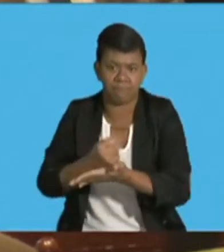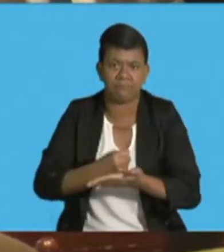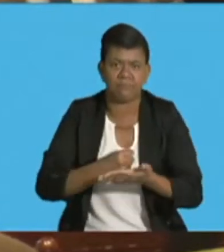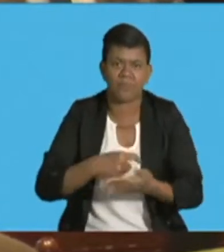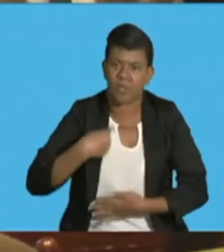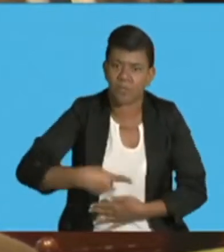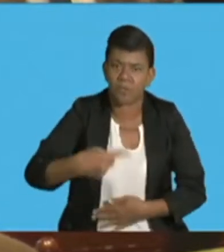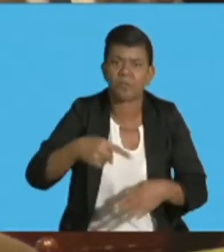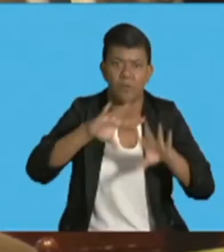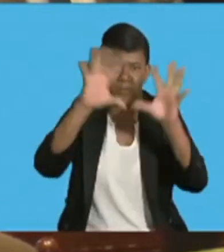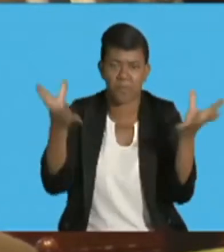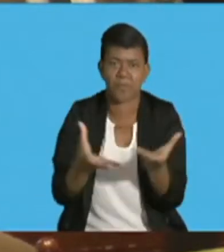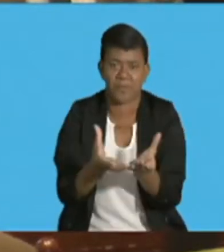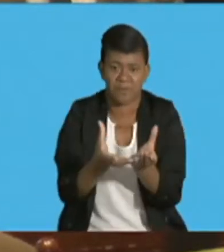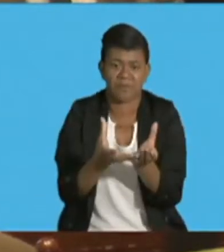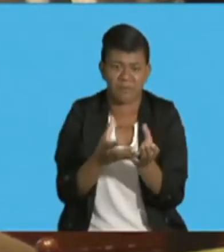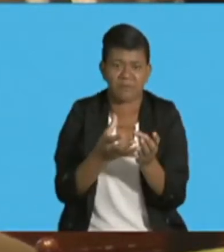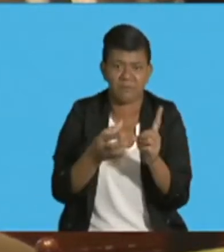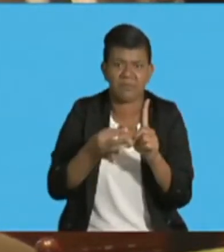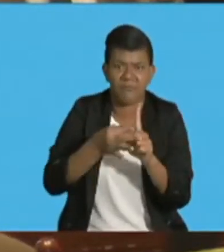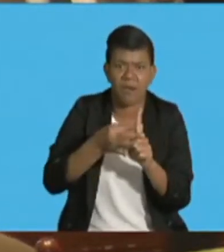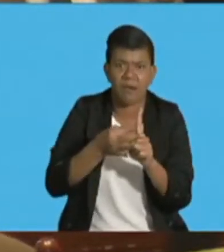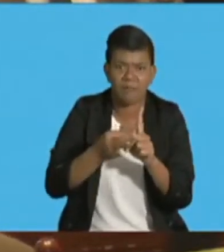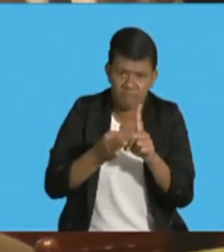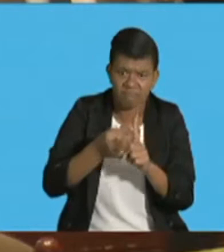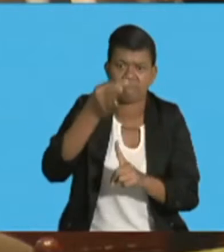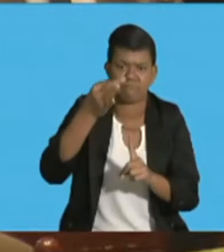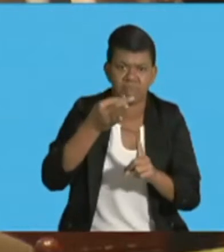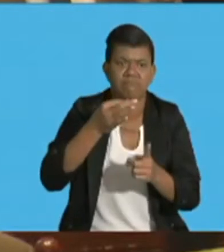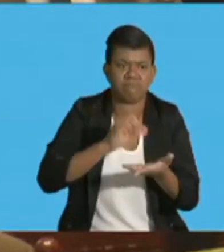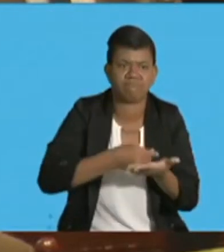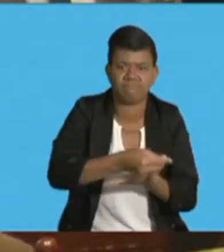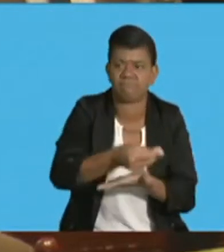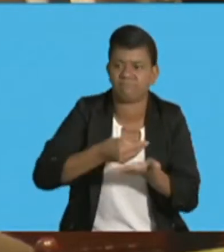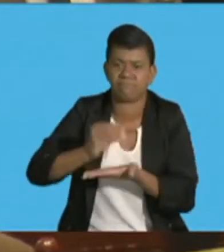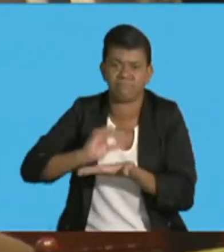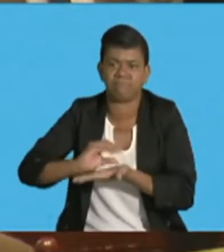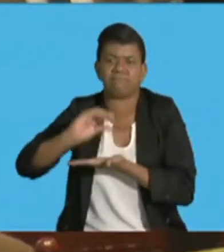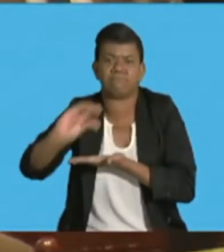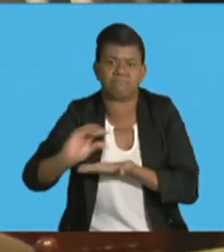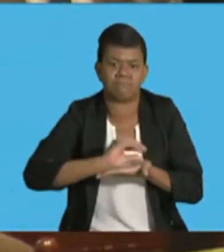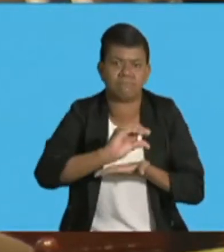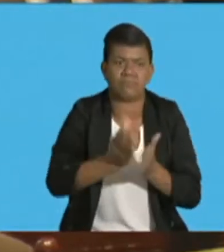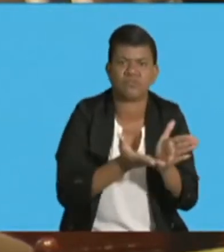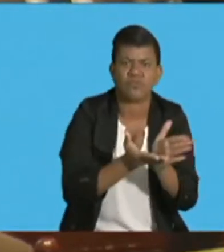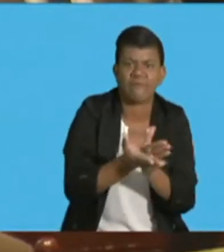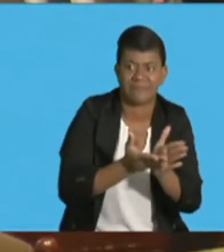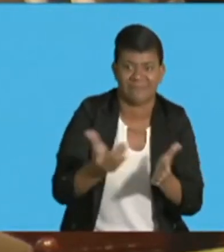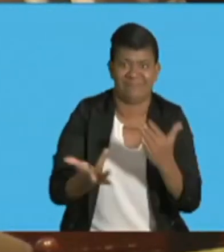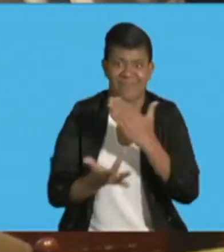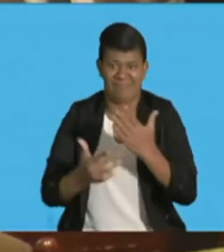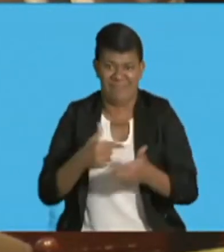advice, lending operations, provisions of grants and technical assistance. For small and vulnerable nations, easy access to